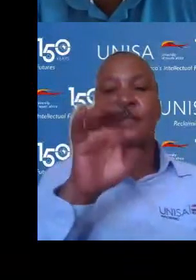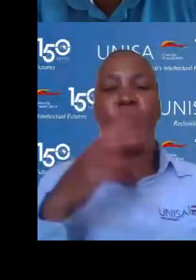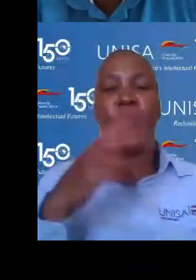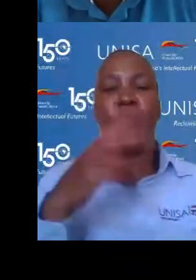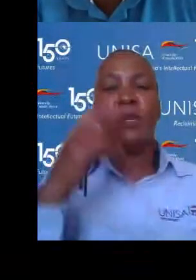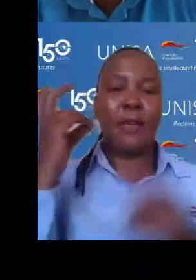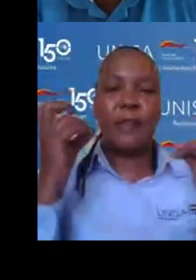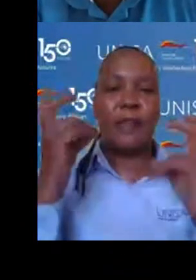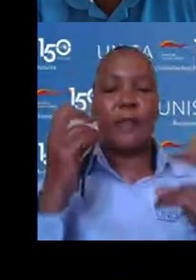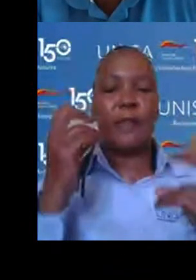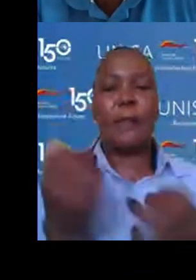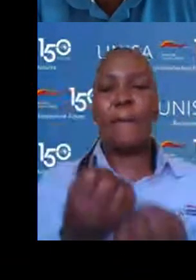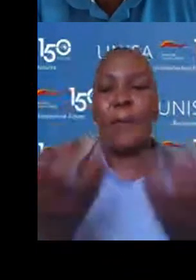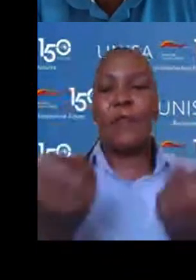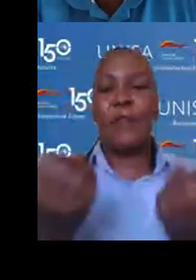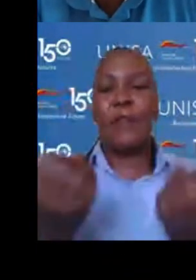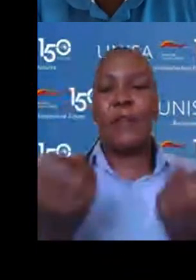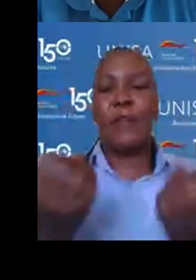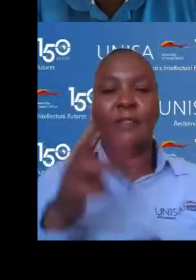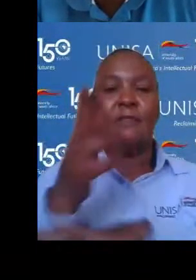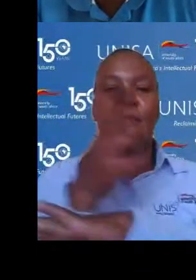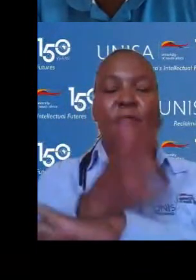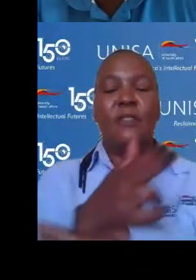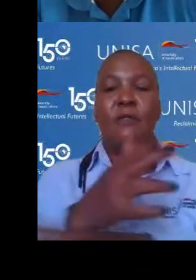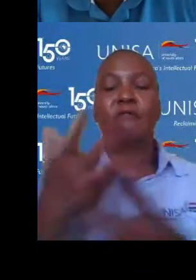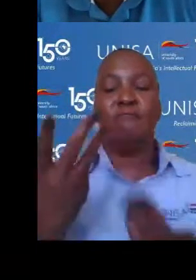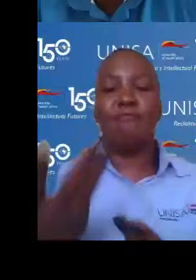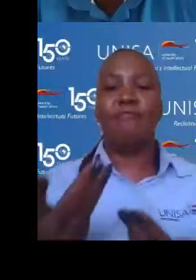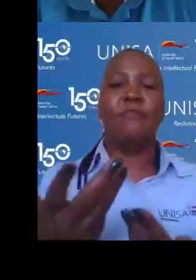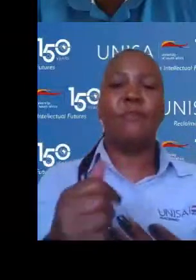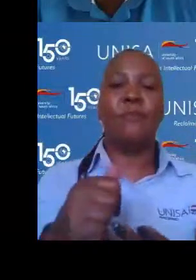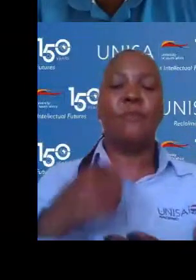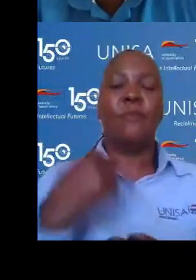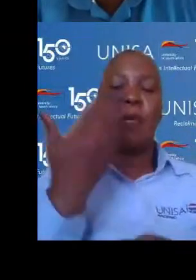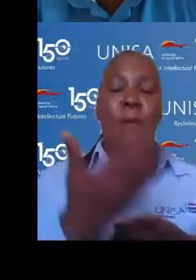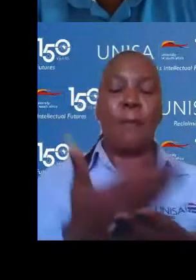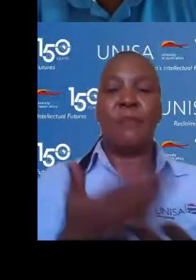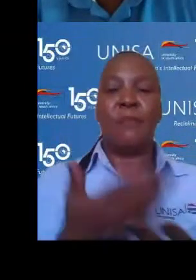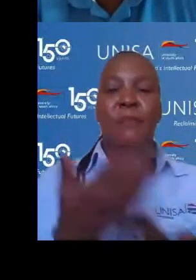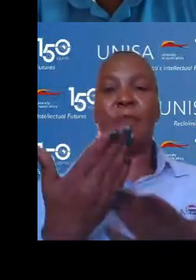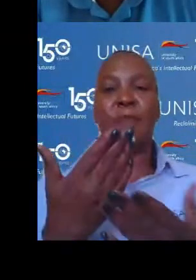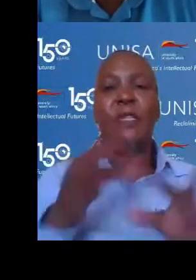these videos, applying for deferment,